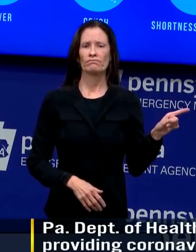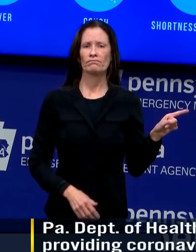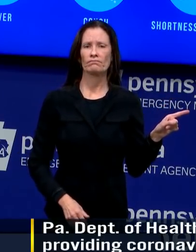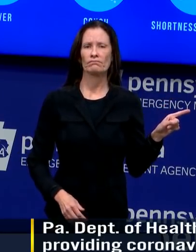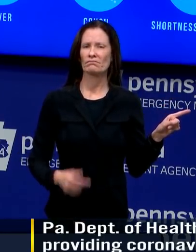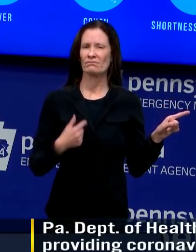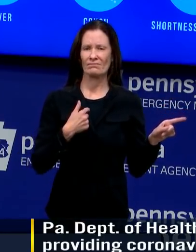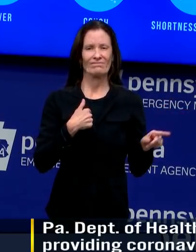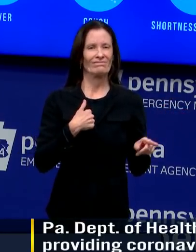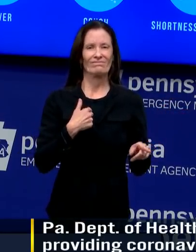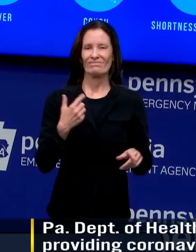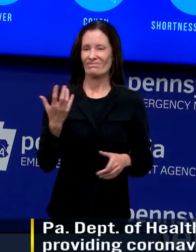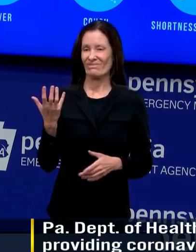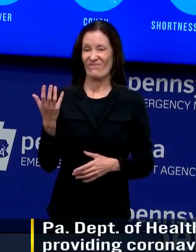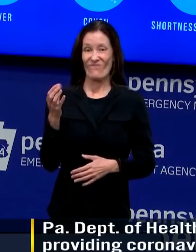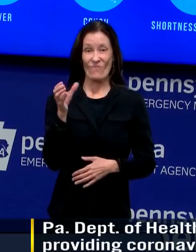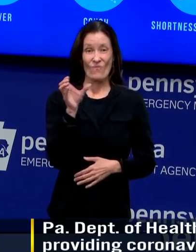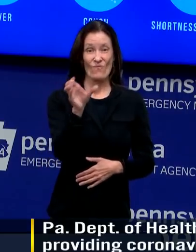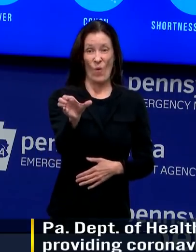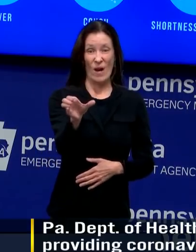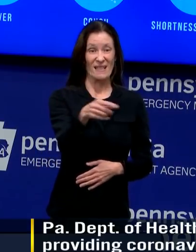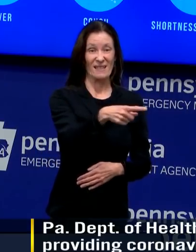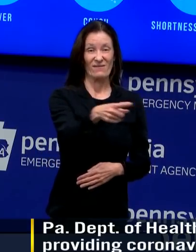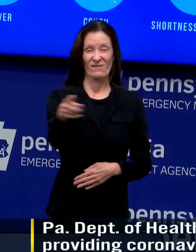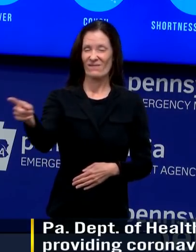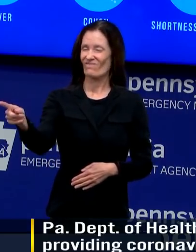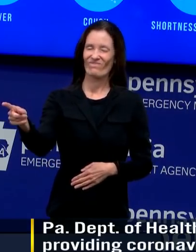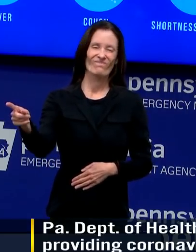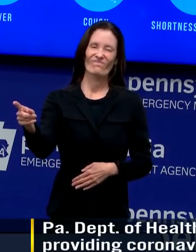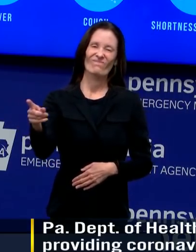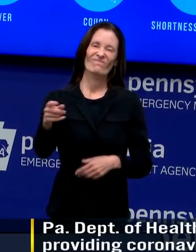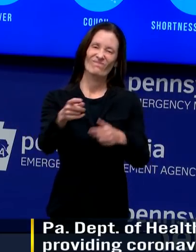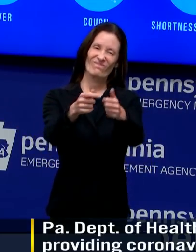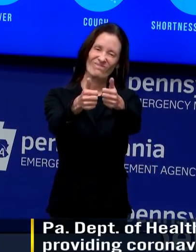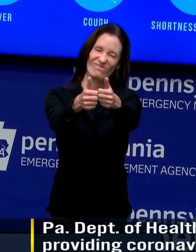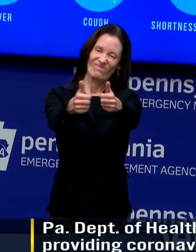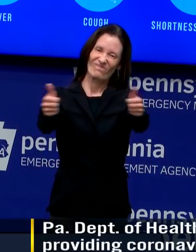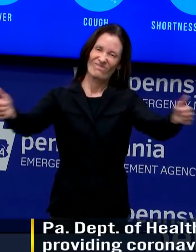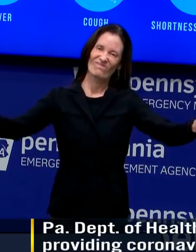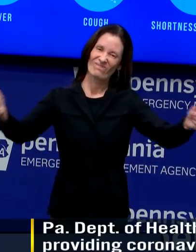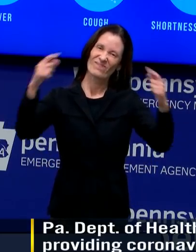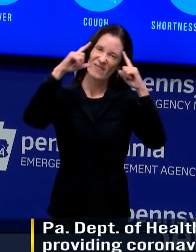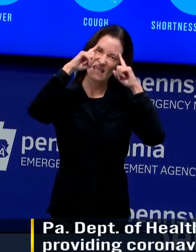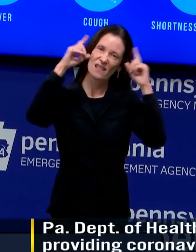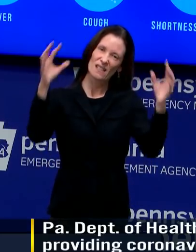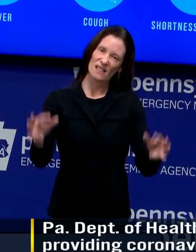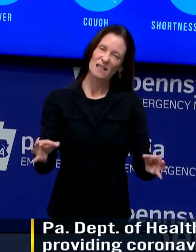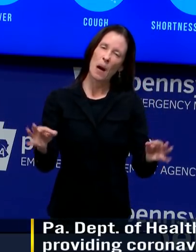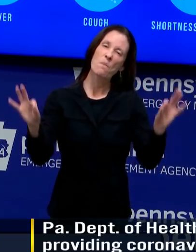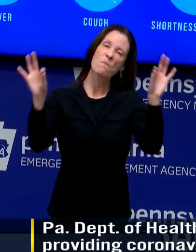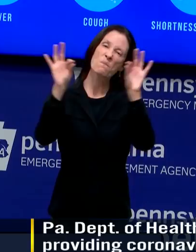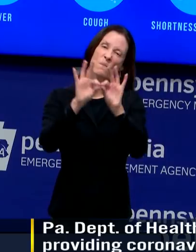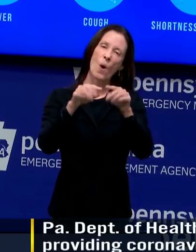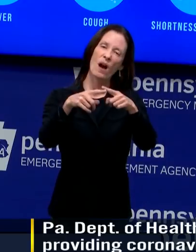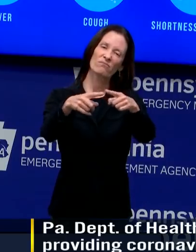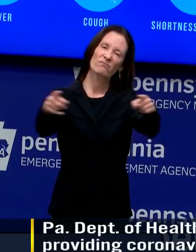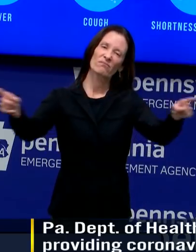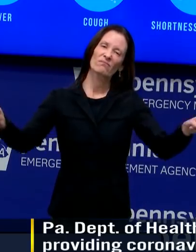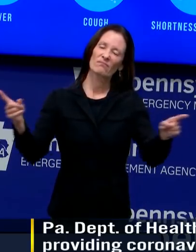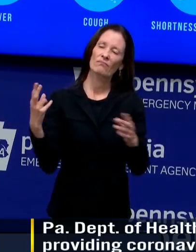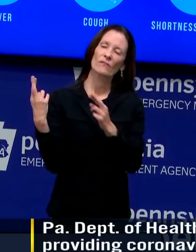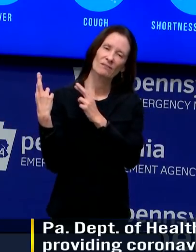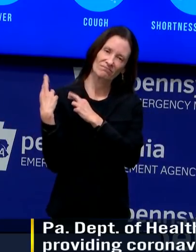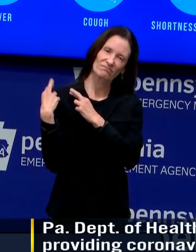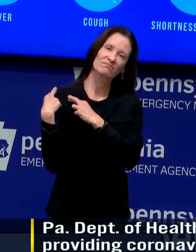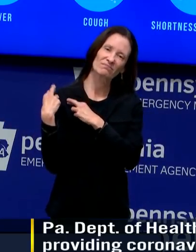The virus is determining what we need to do. We may or may not like it, but this is what we have to do. So enforcement really comes down to